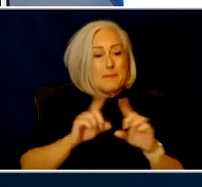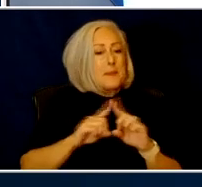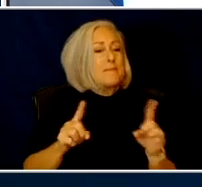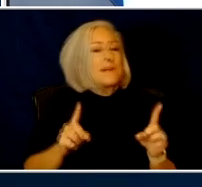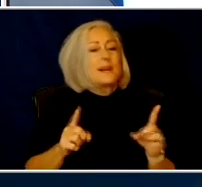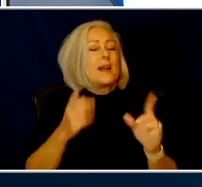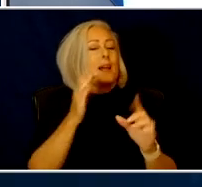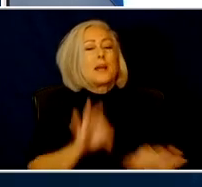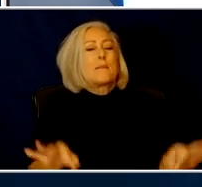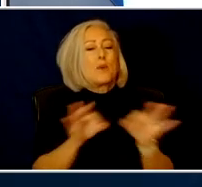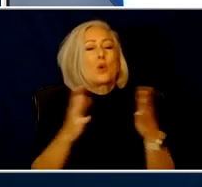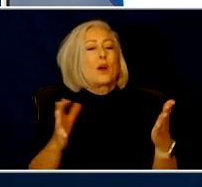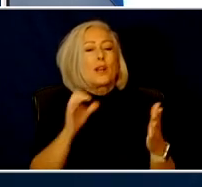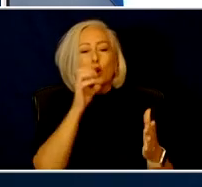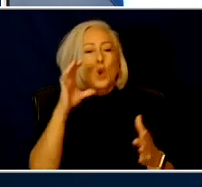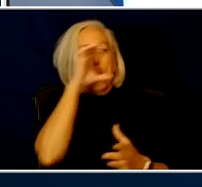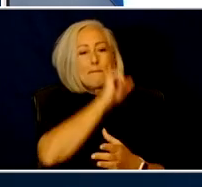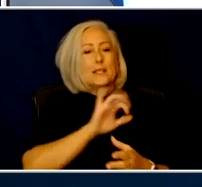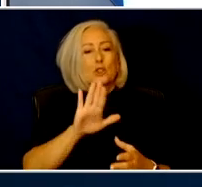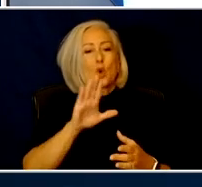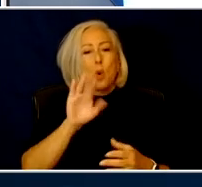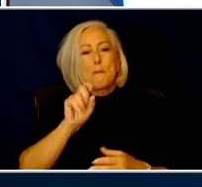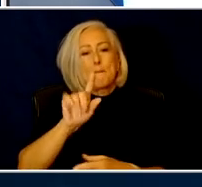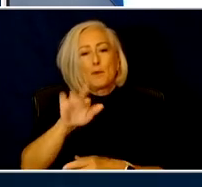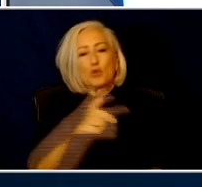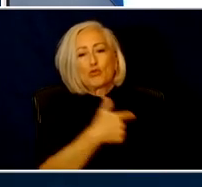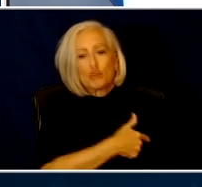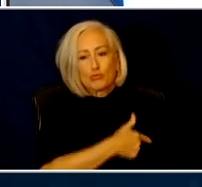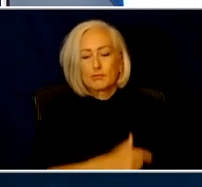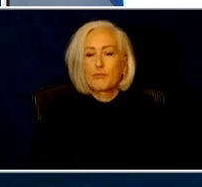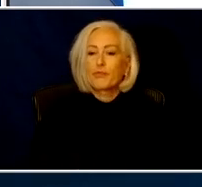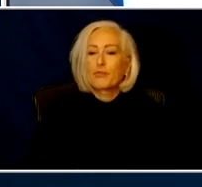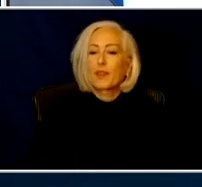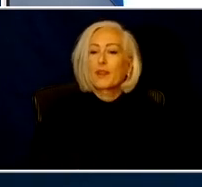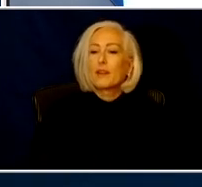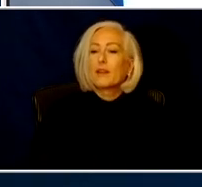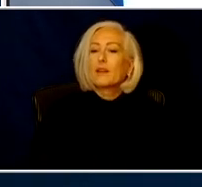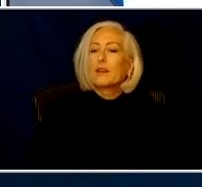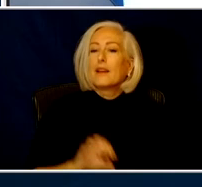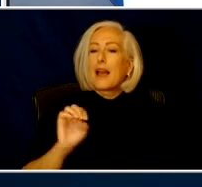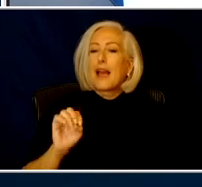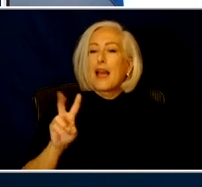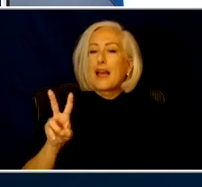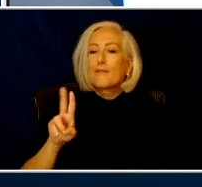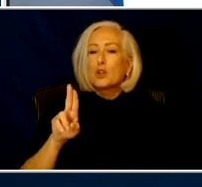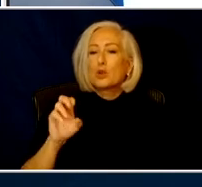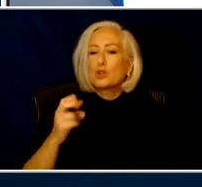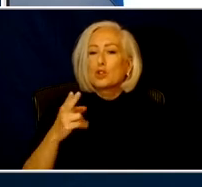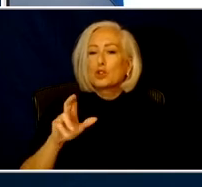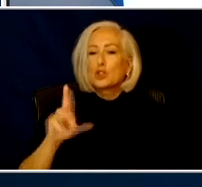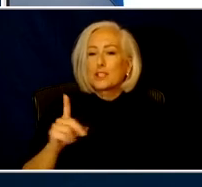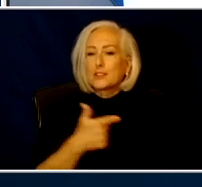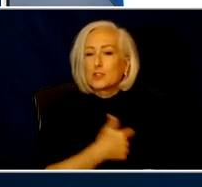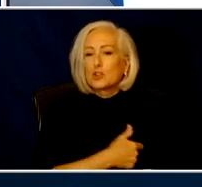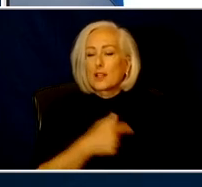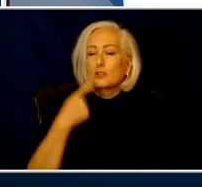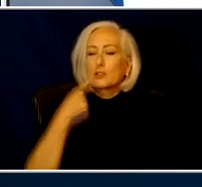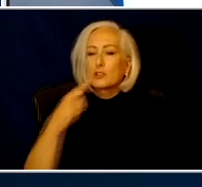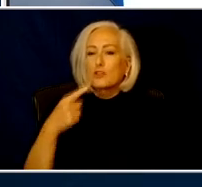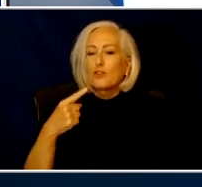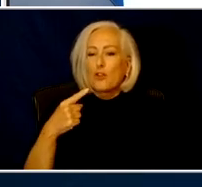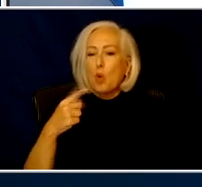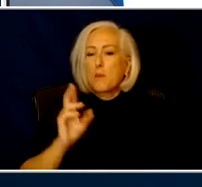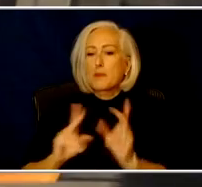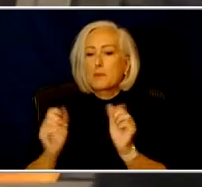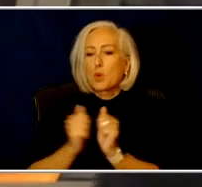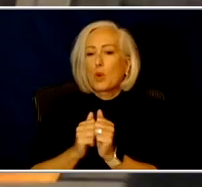agree. Dr. Poland, Janet wants to know what you think of Evusheld injections for the immunocompromised. A